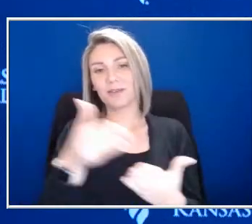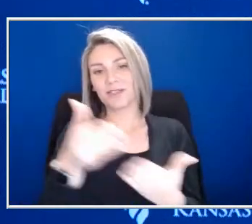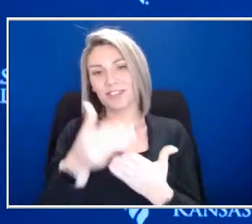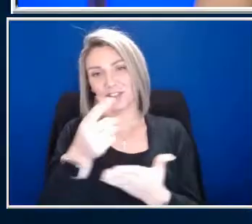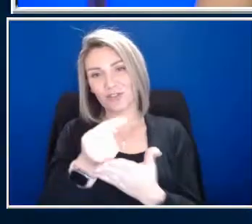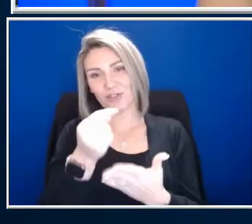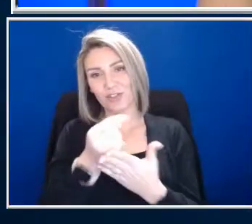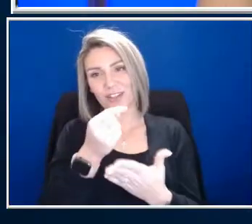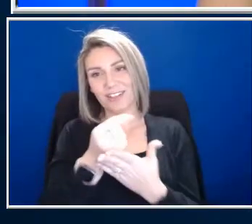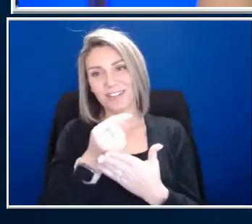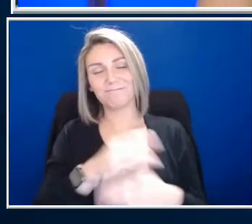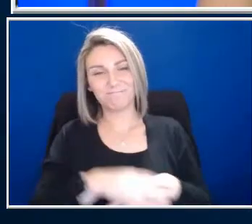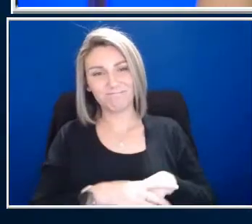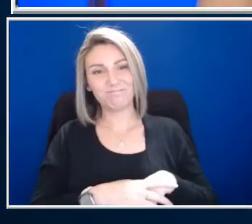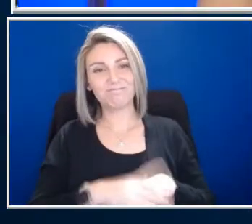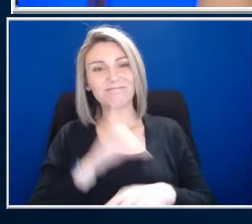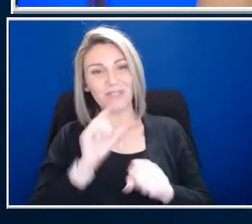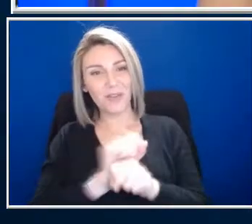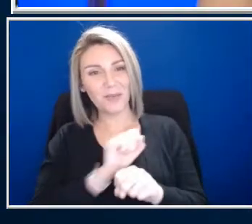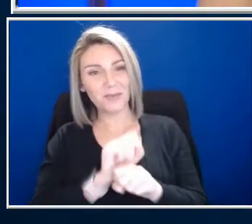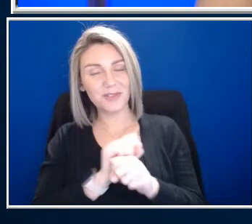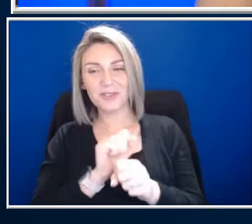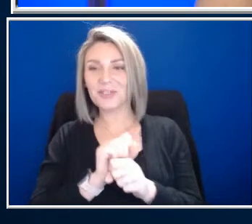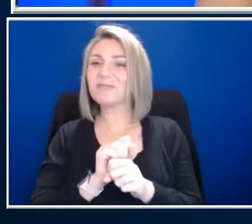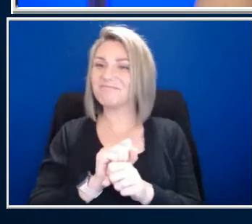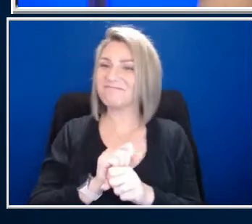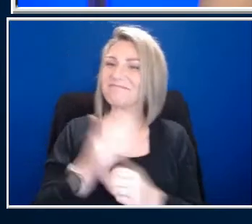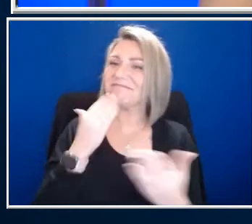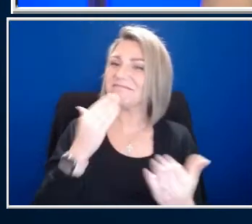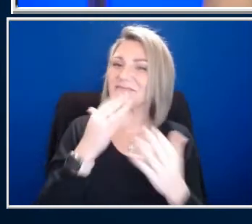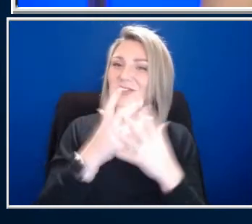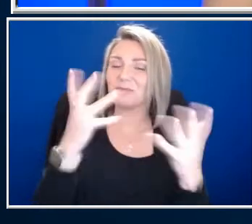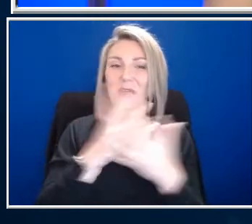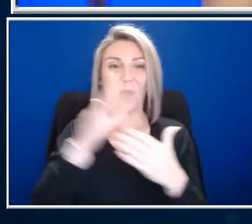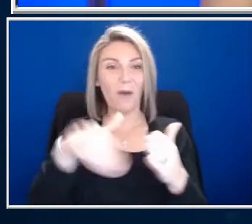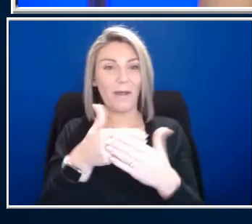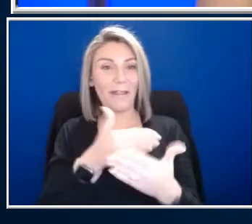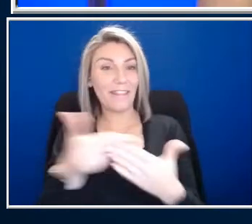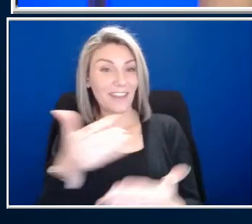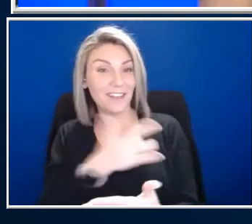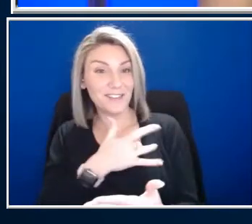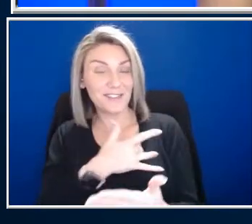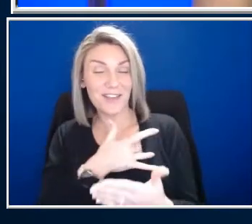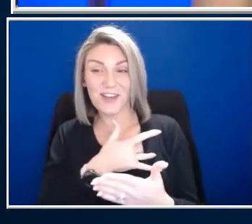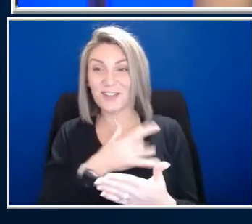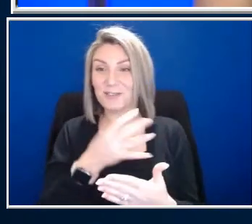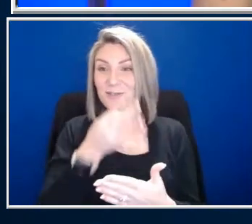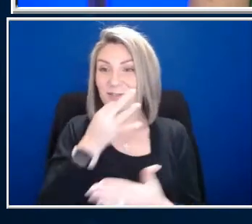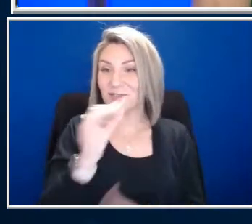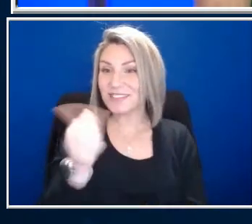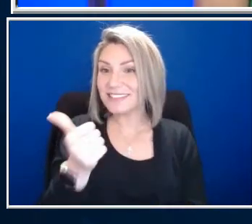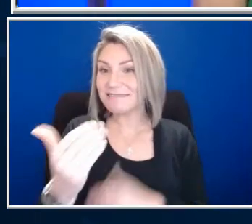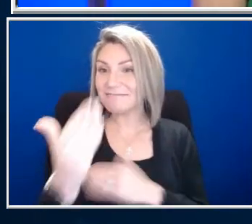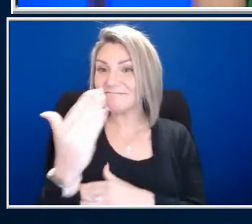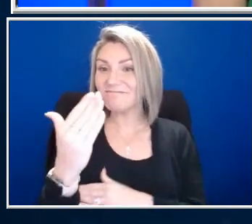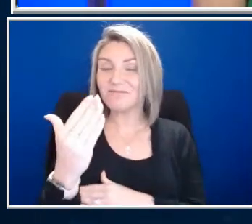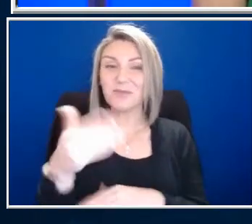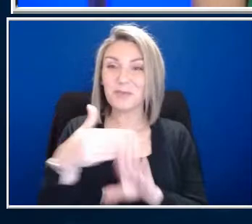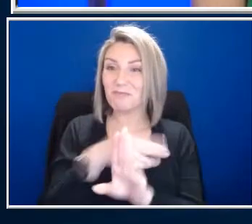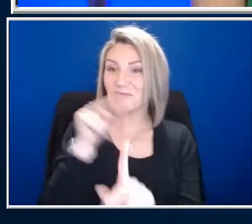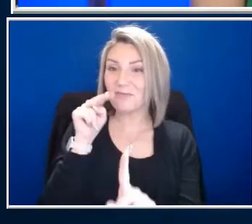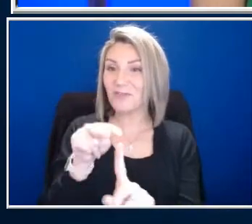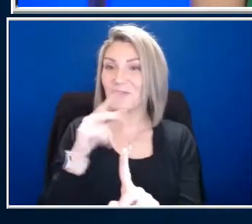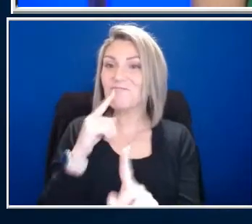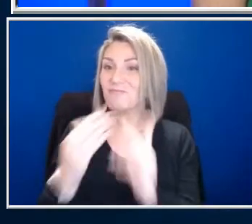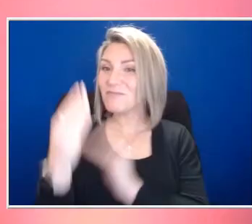treated. Absolutely. All right, Doc Hawk, thank you so much. All Things Heart is coming up at 10 a.m. Here's Alexis Del Cid with a preview. Good morning. How are you?